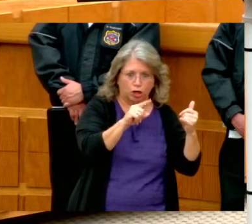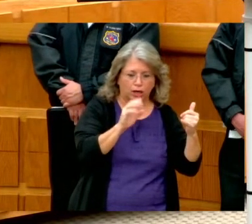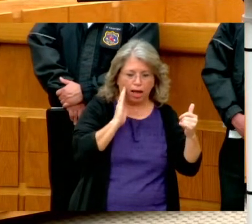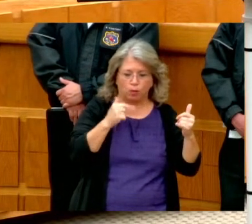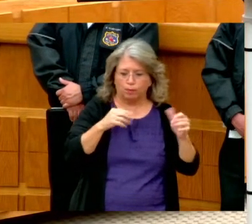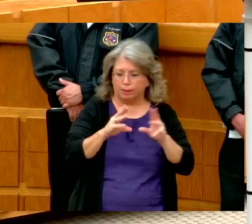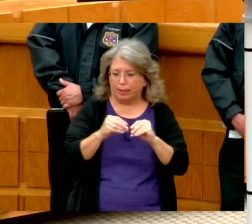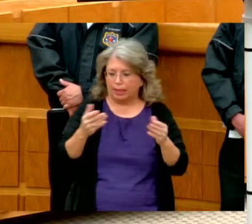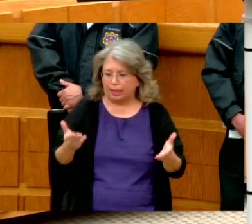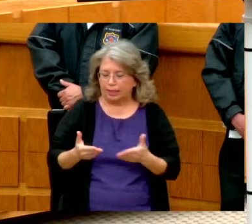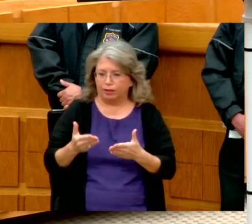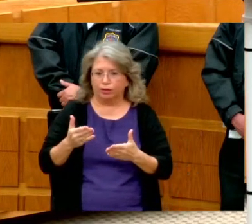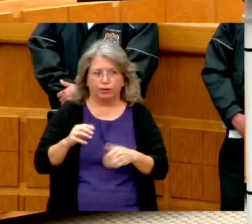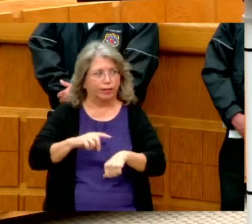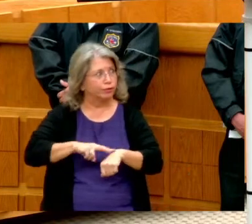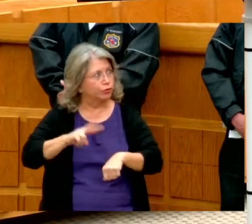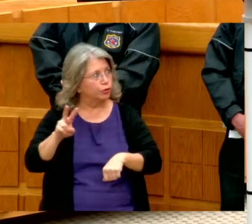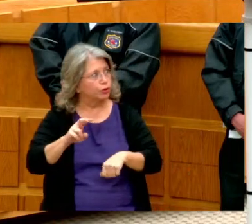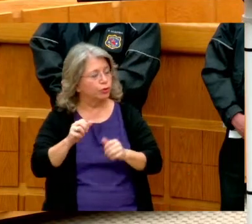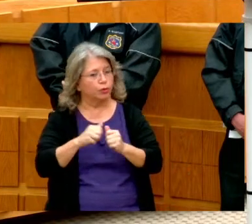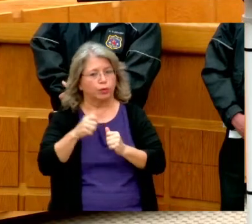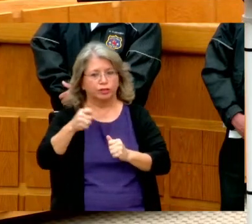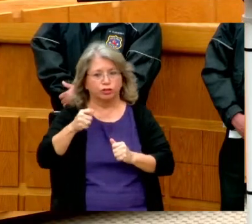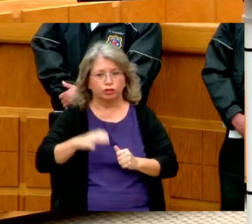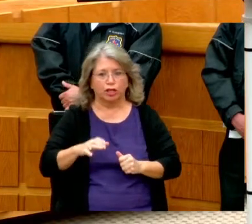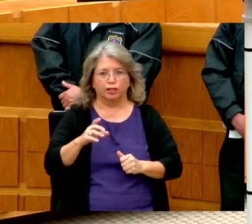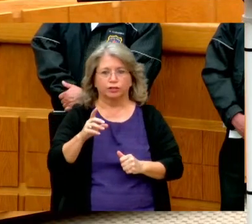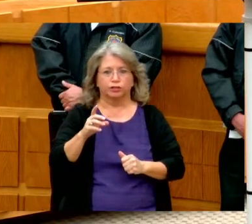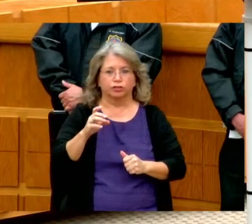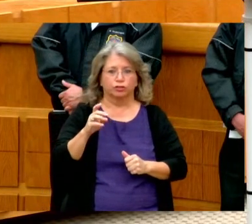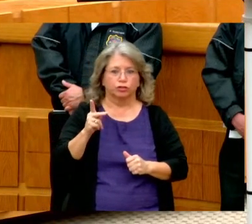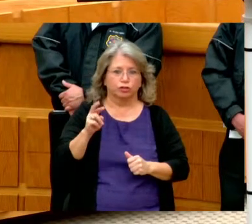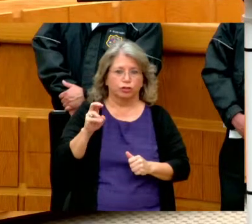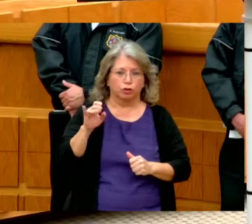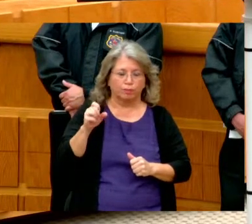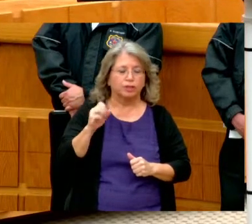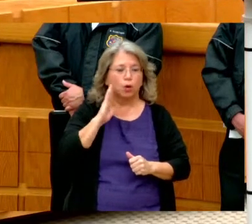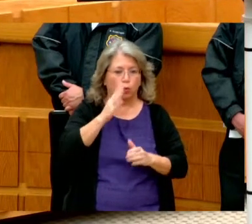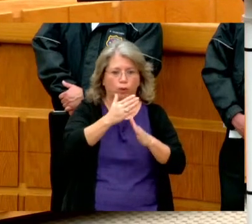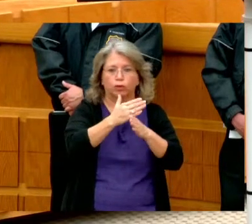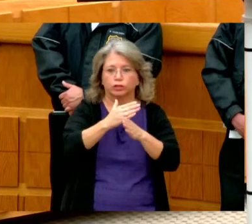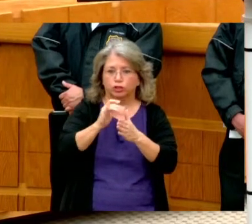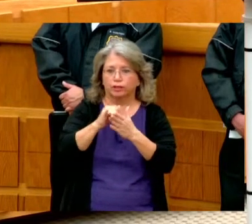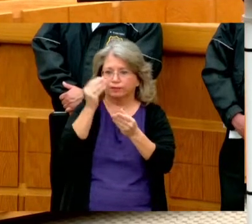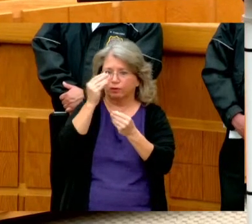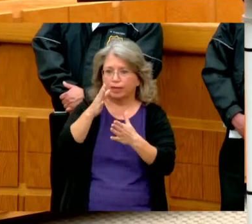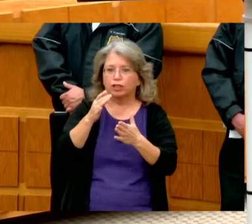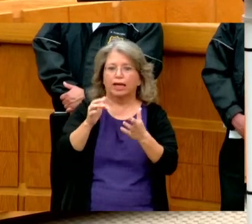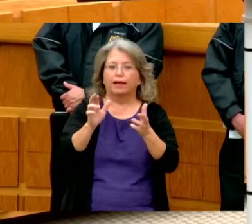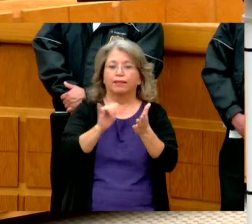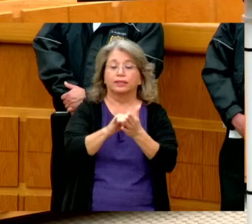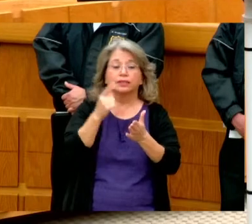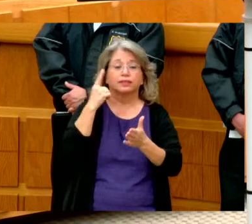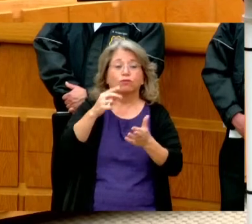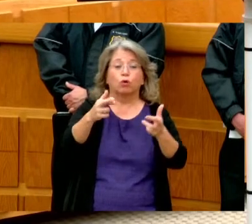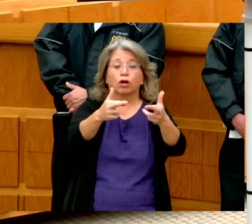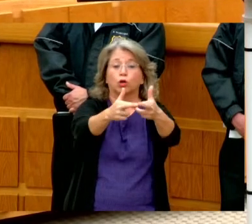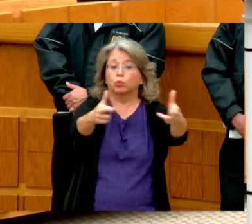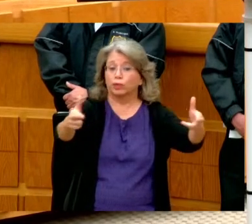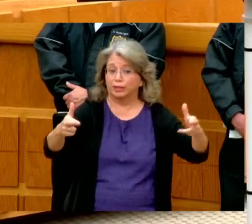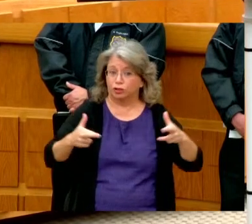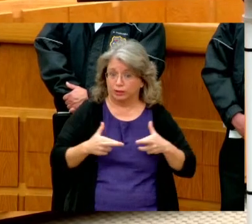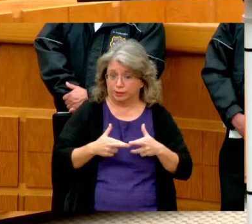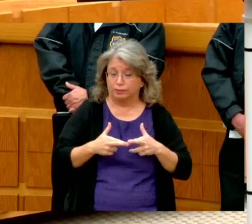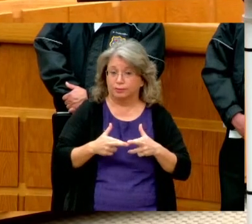Judge Krebs at 2 o'clock. We're going to be sharing information. This is a regional hub whose doses are expected